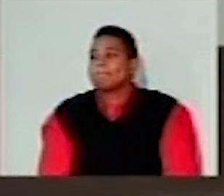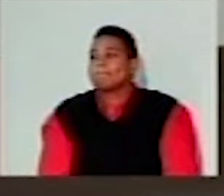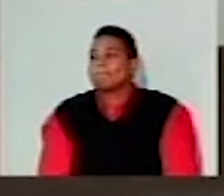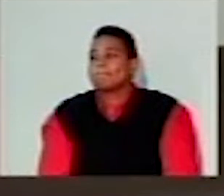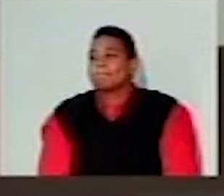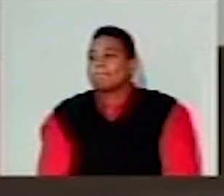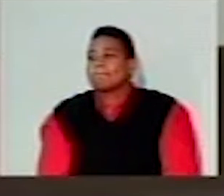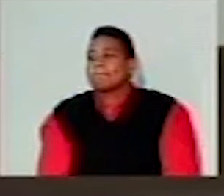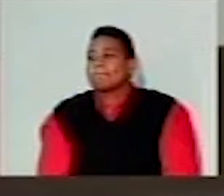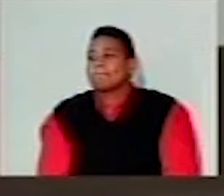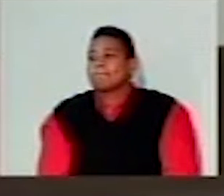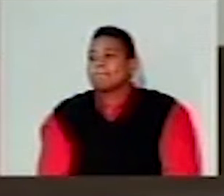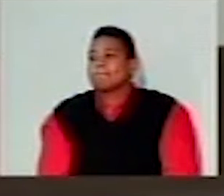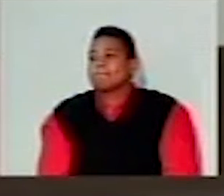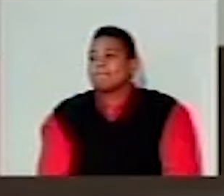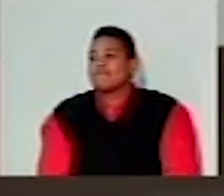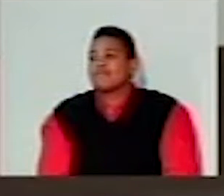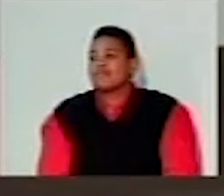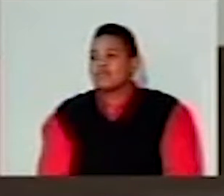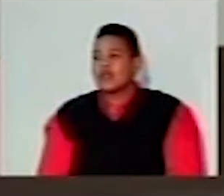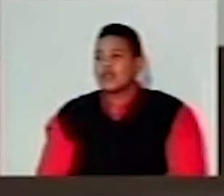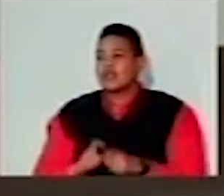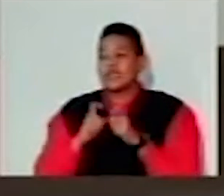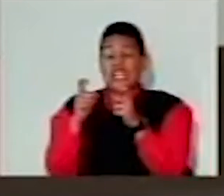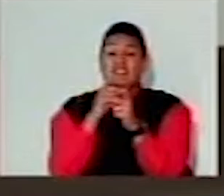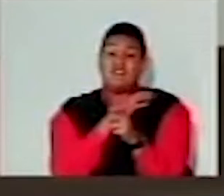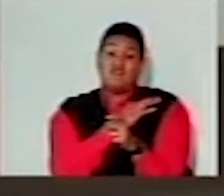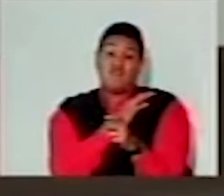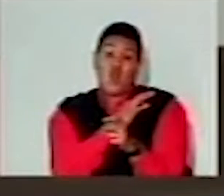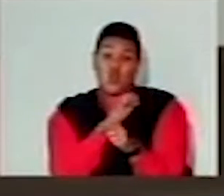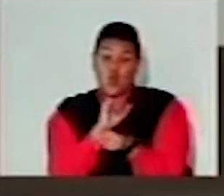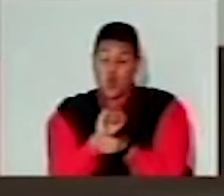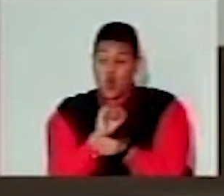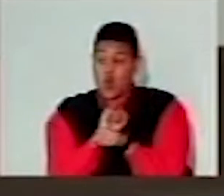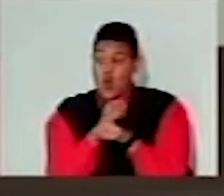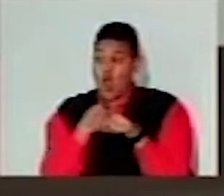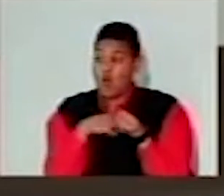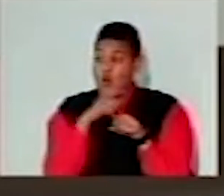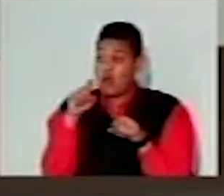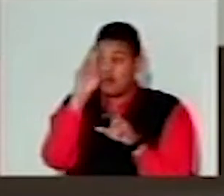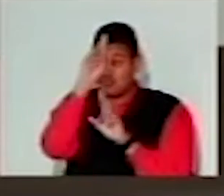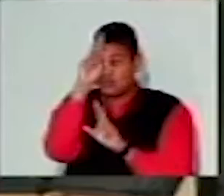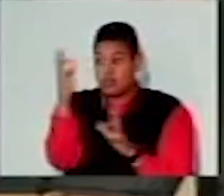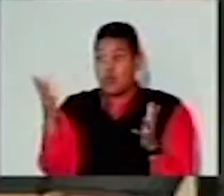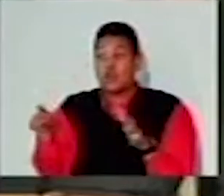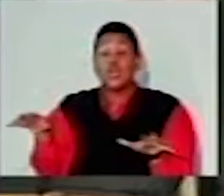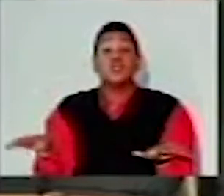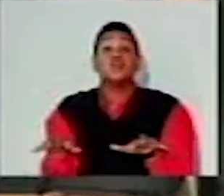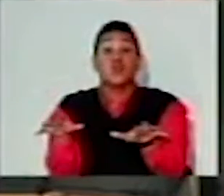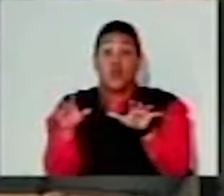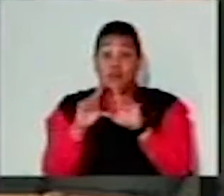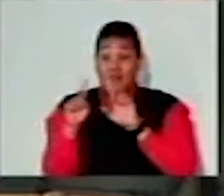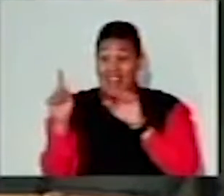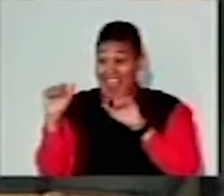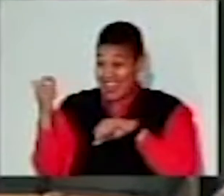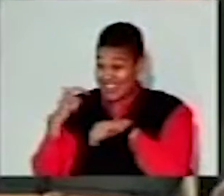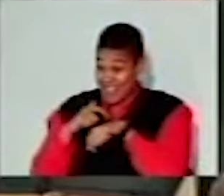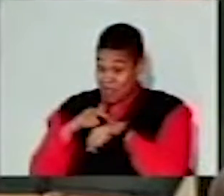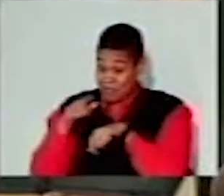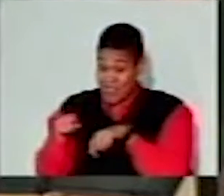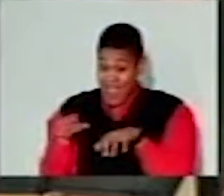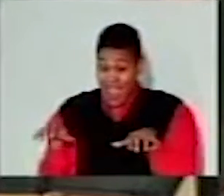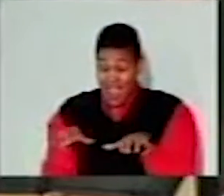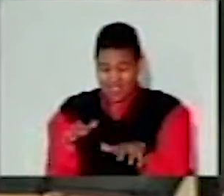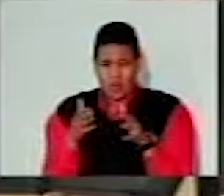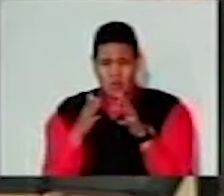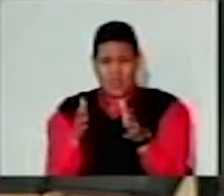They're given voluntary work, and we must respect what they're doing. But if at any time they act in